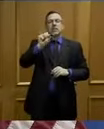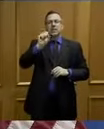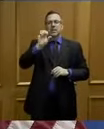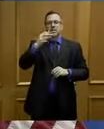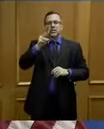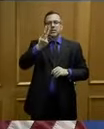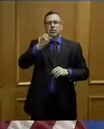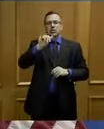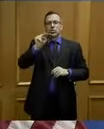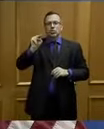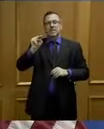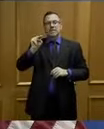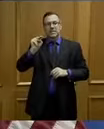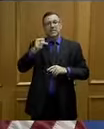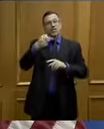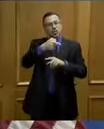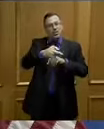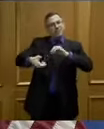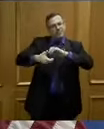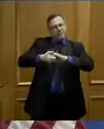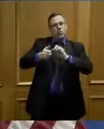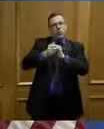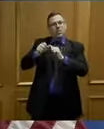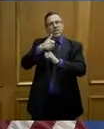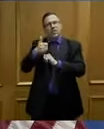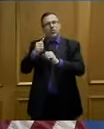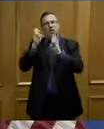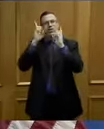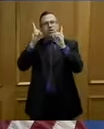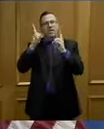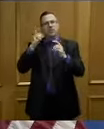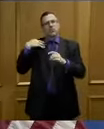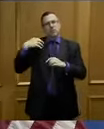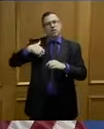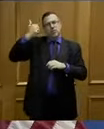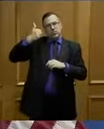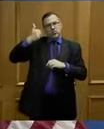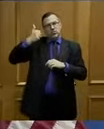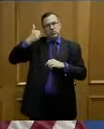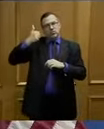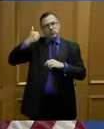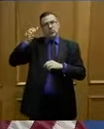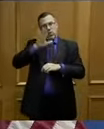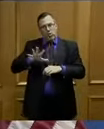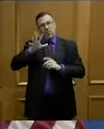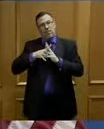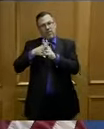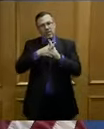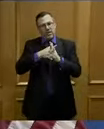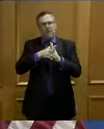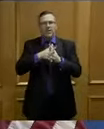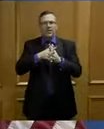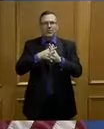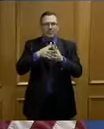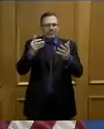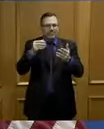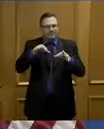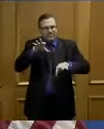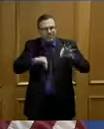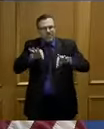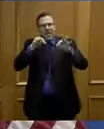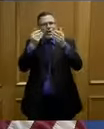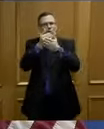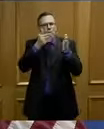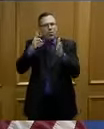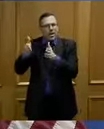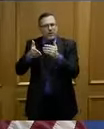works with other education commissioners across the country as well to find best practices. We want our kids to continue to